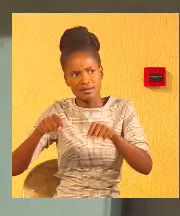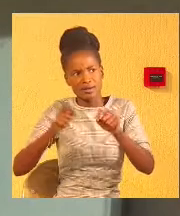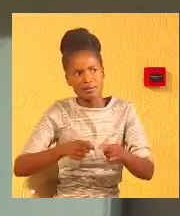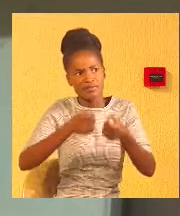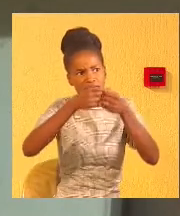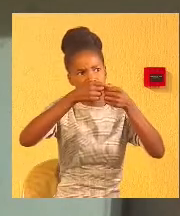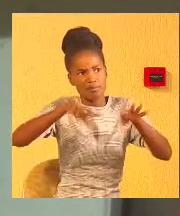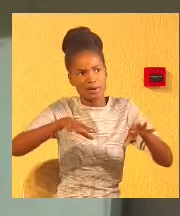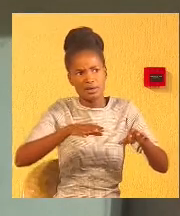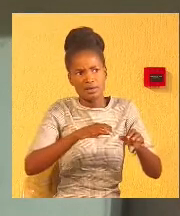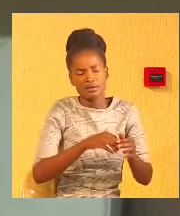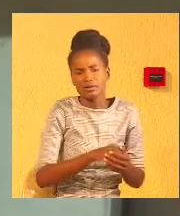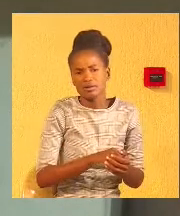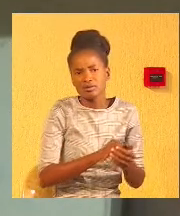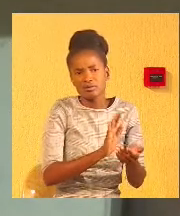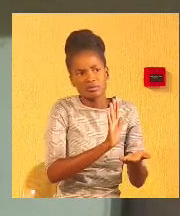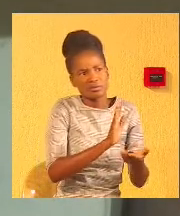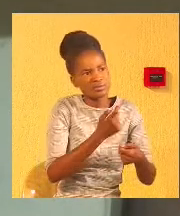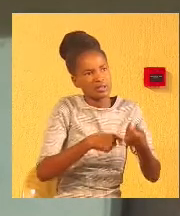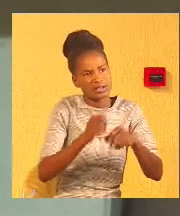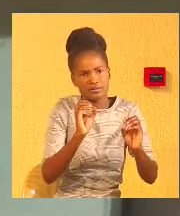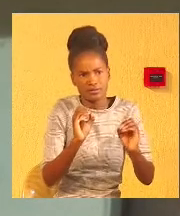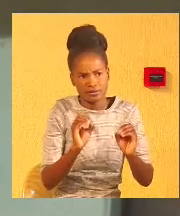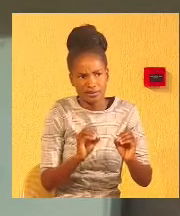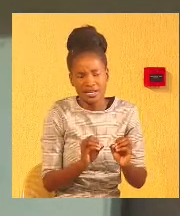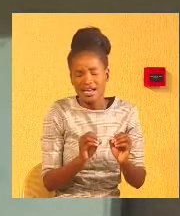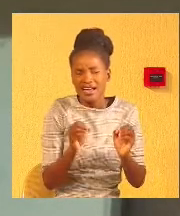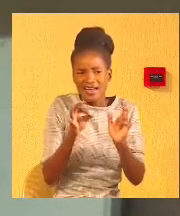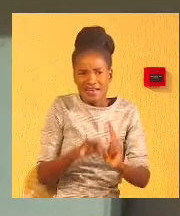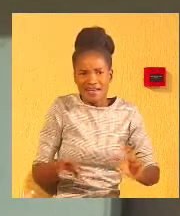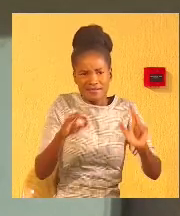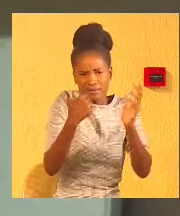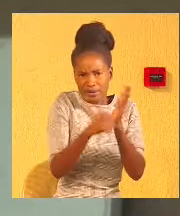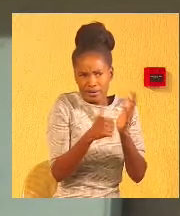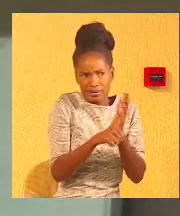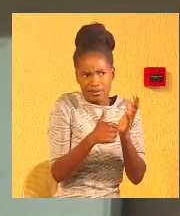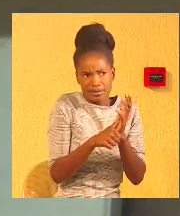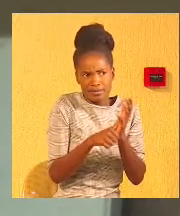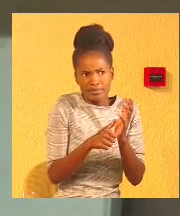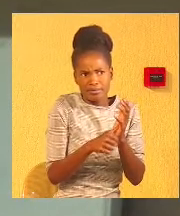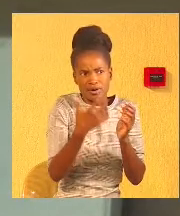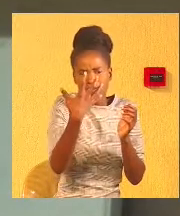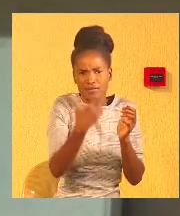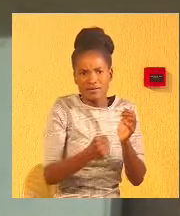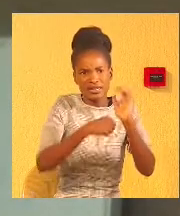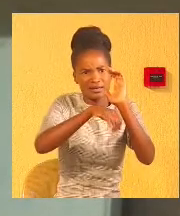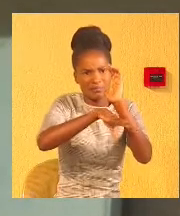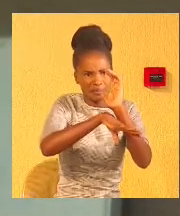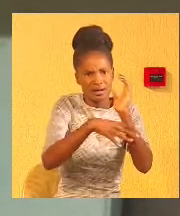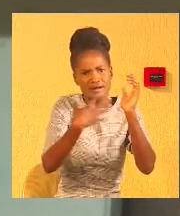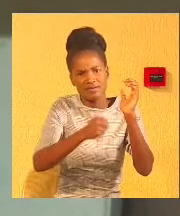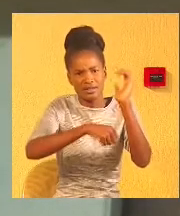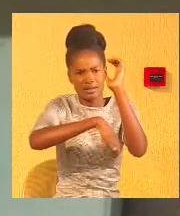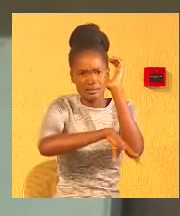sitting. I have many farmers here also in the north that are sitting in the same situation. I have seen